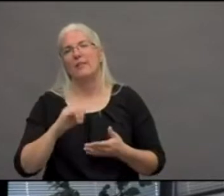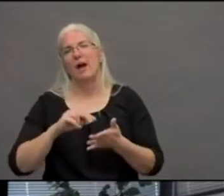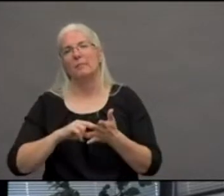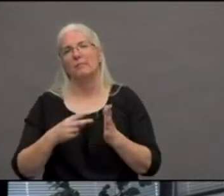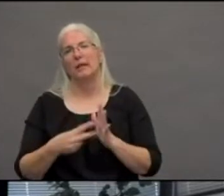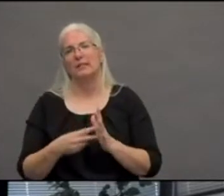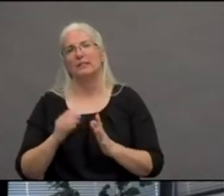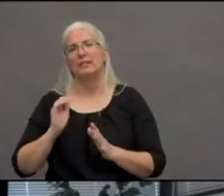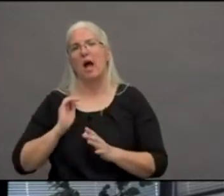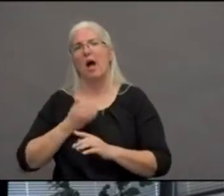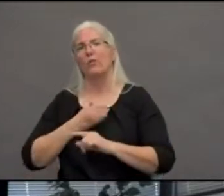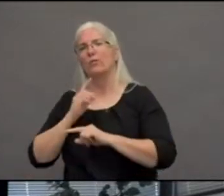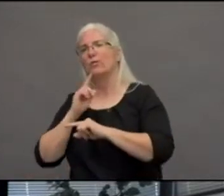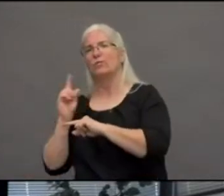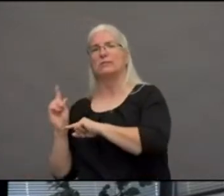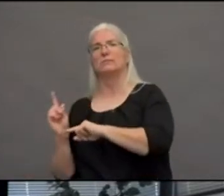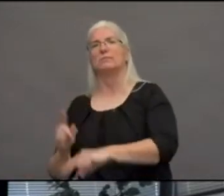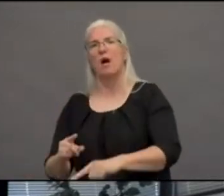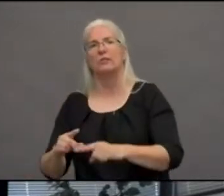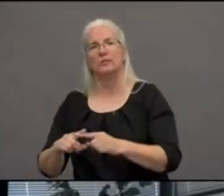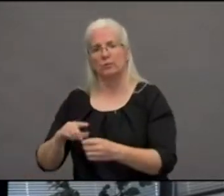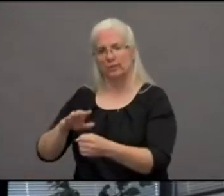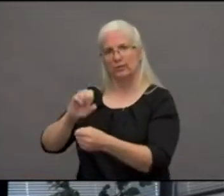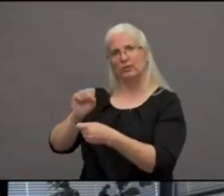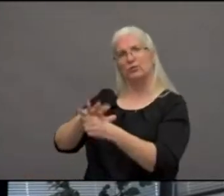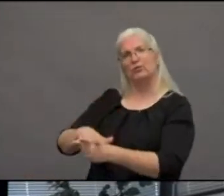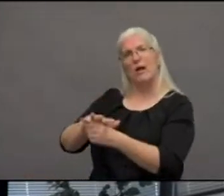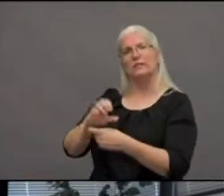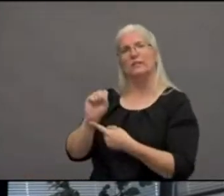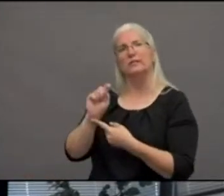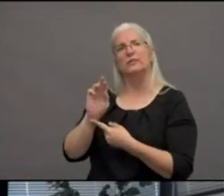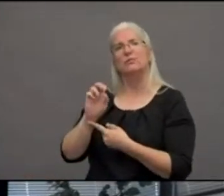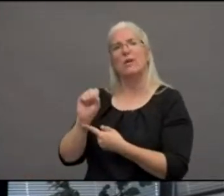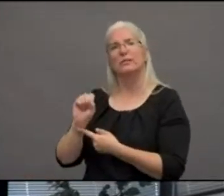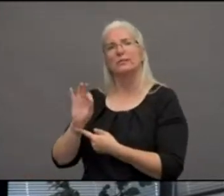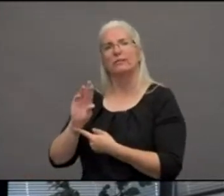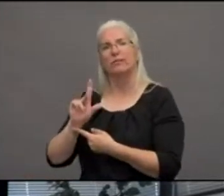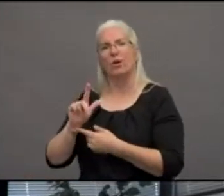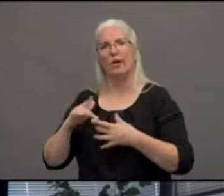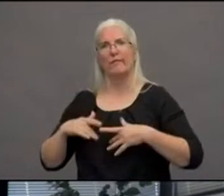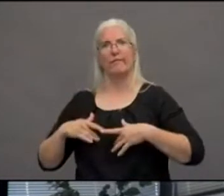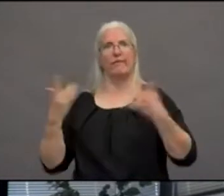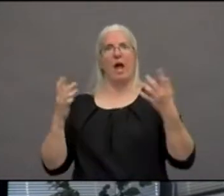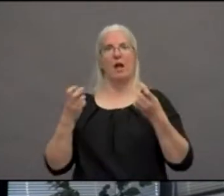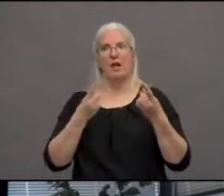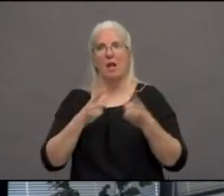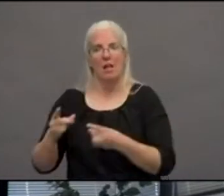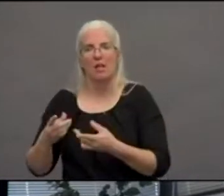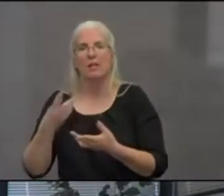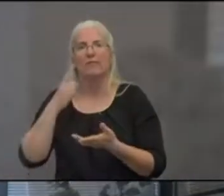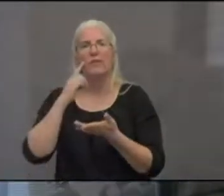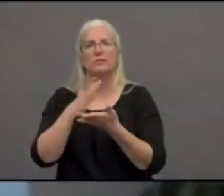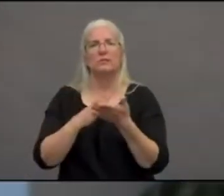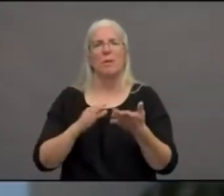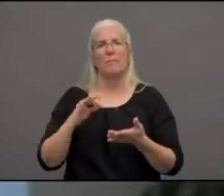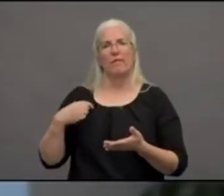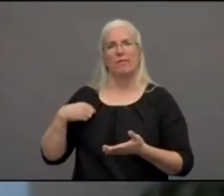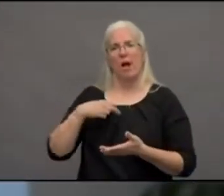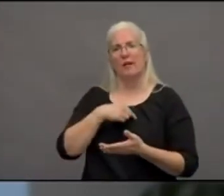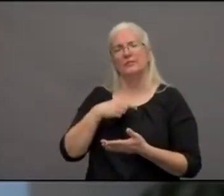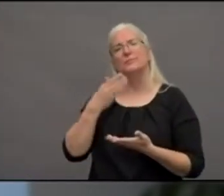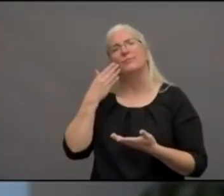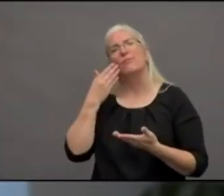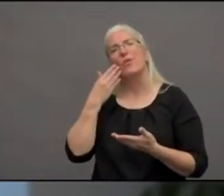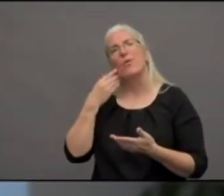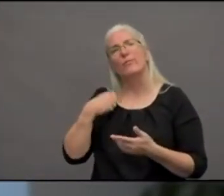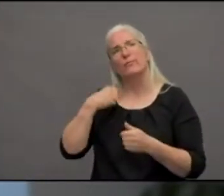a stressful event. So for some of us, very early on, I recall in the pandemic, in